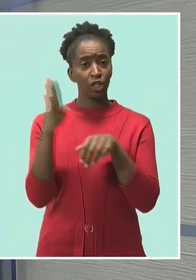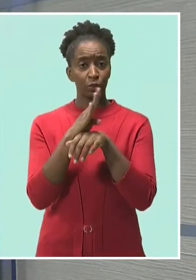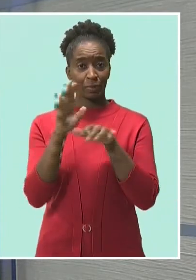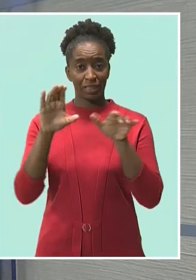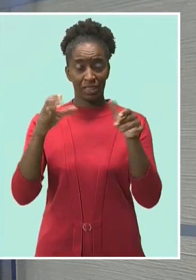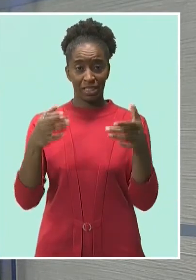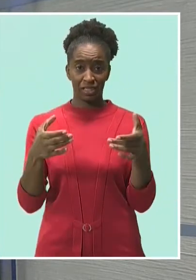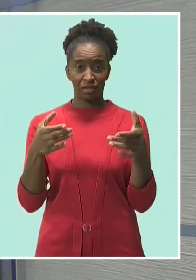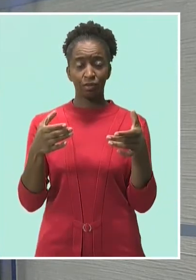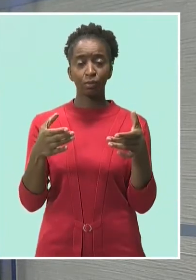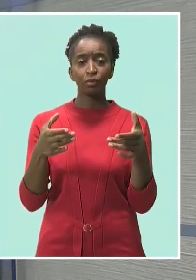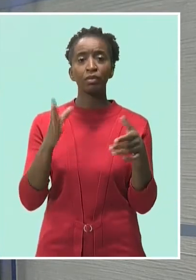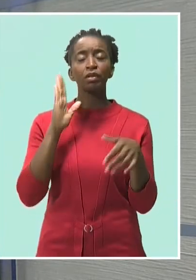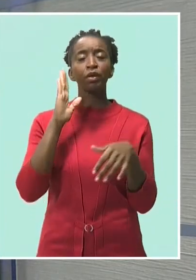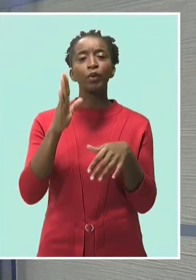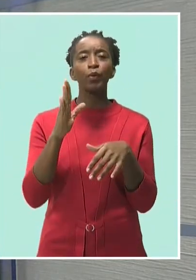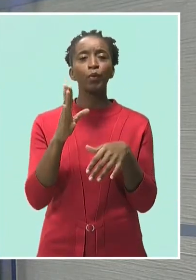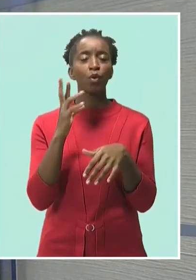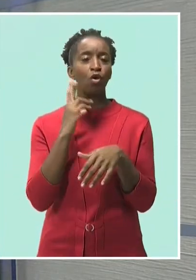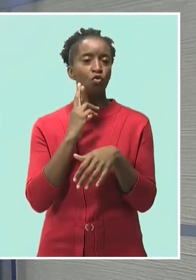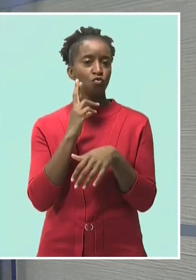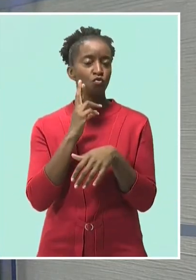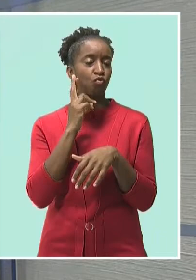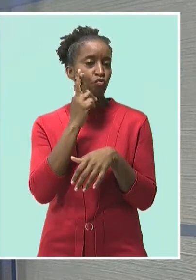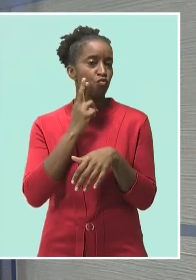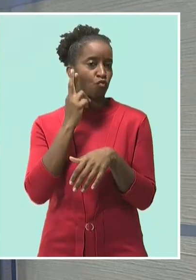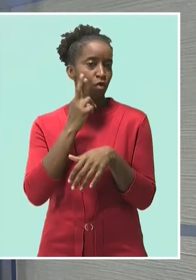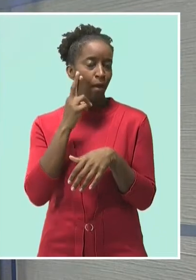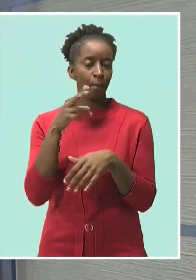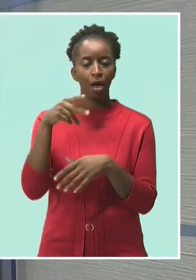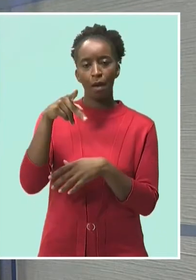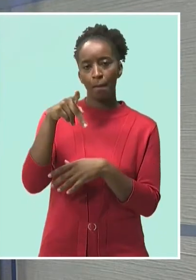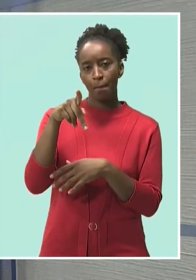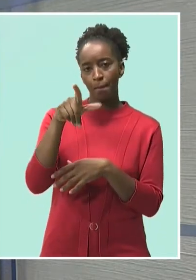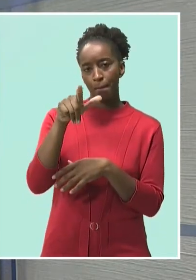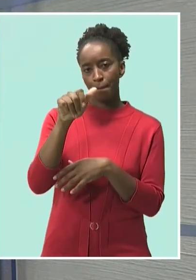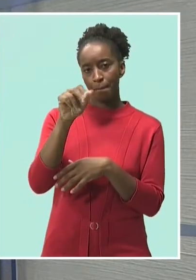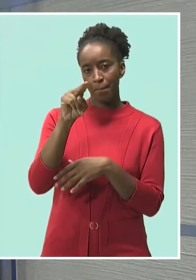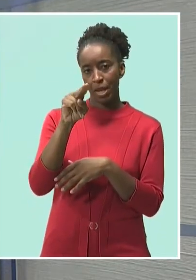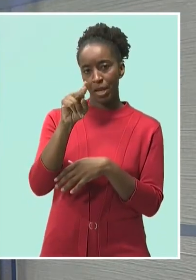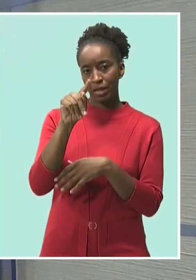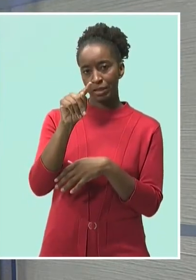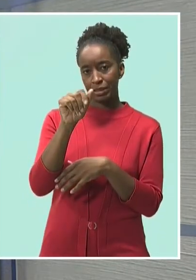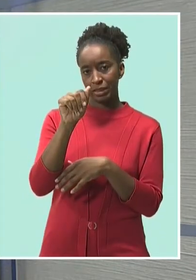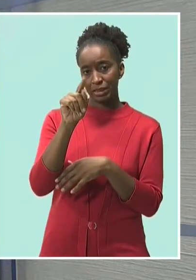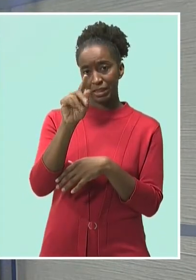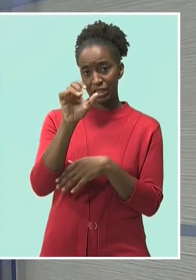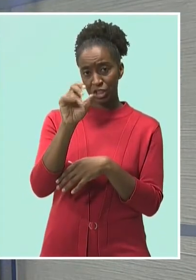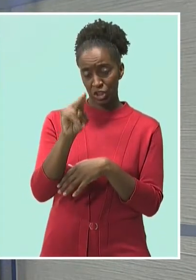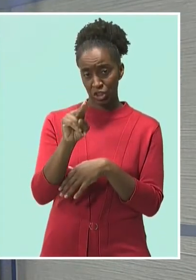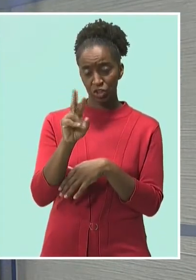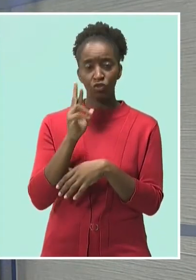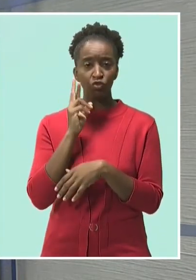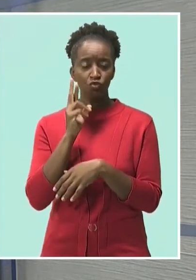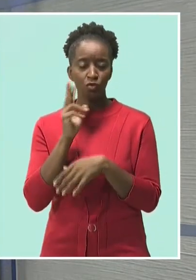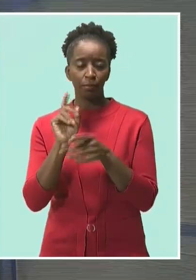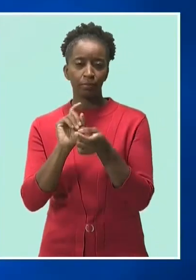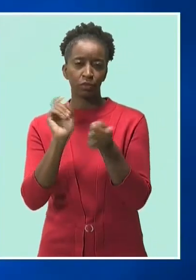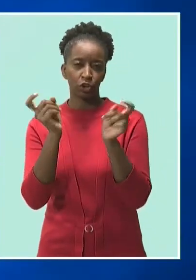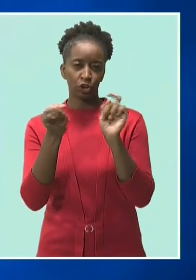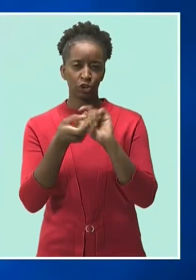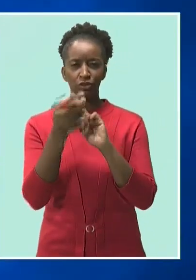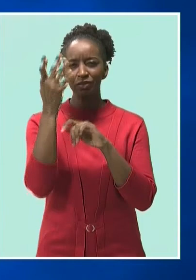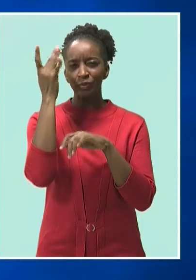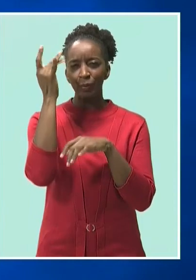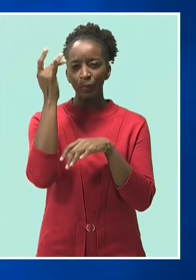plantation rum because of the branding's hurtful connotations. The company said the name change is in support of racial equality and